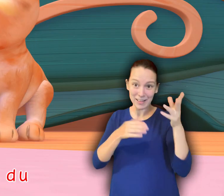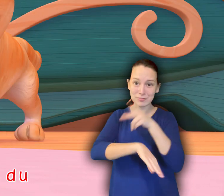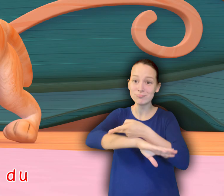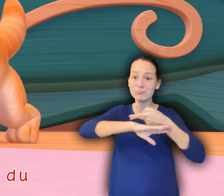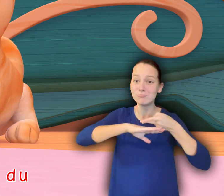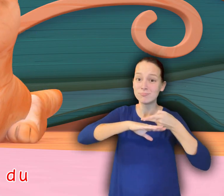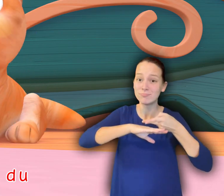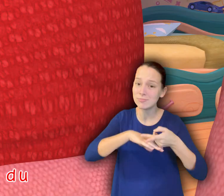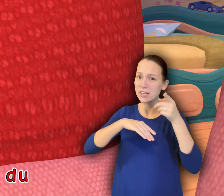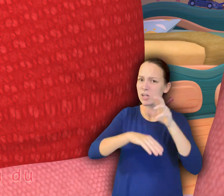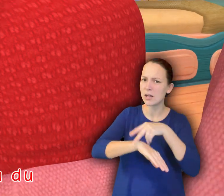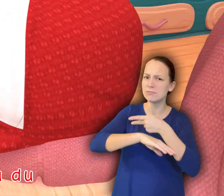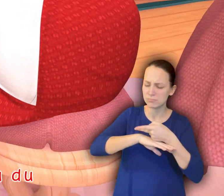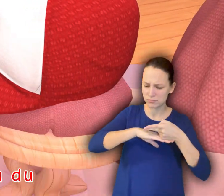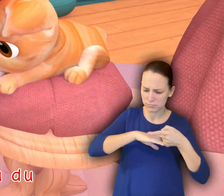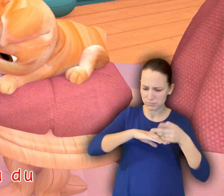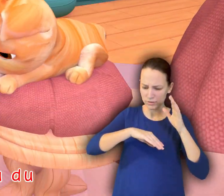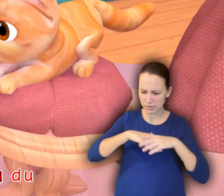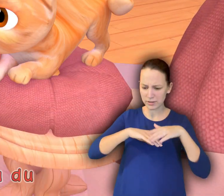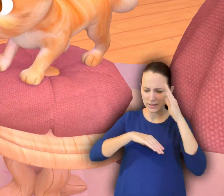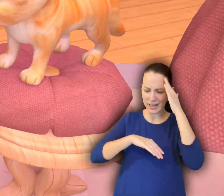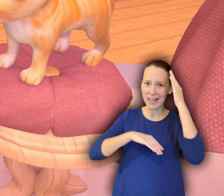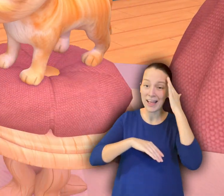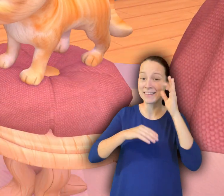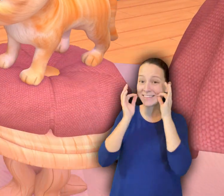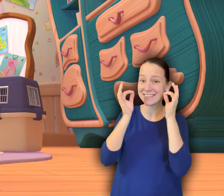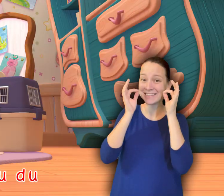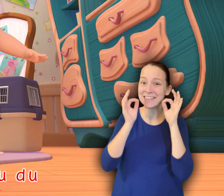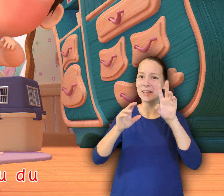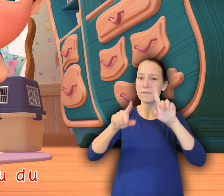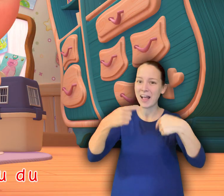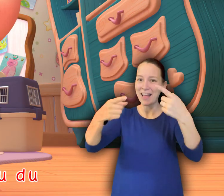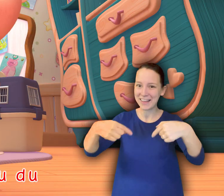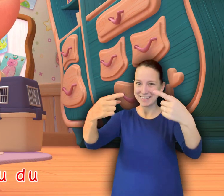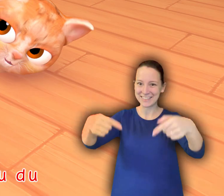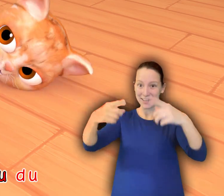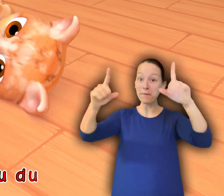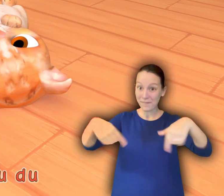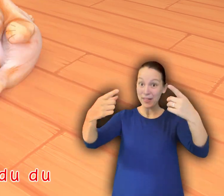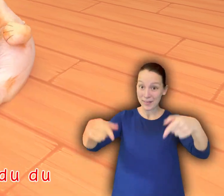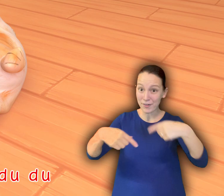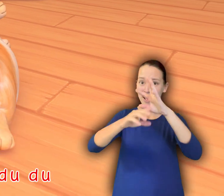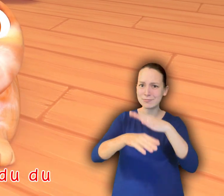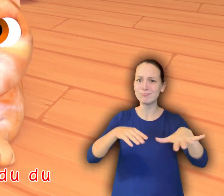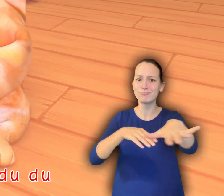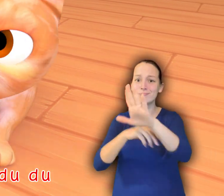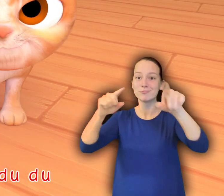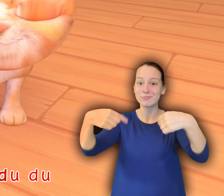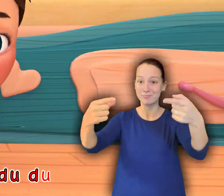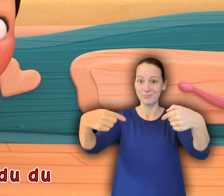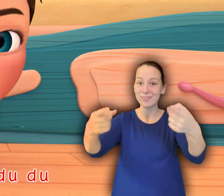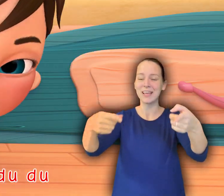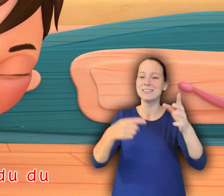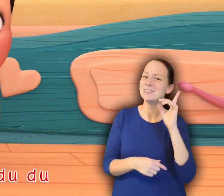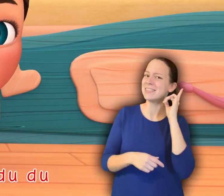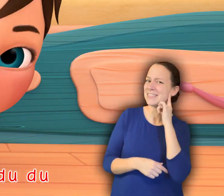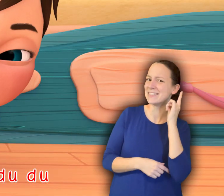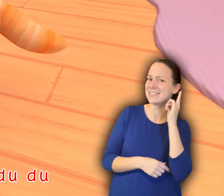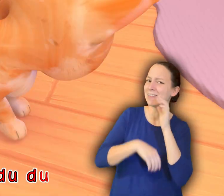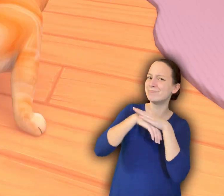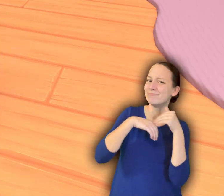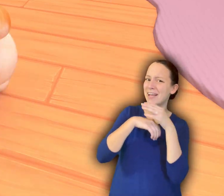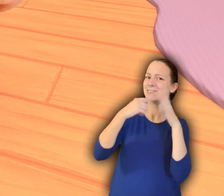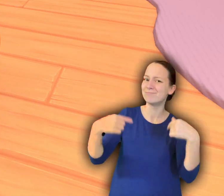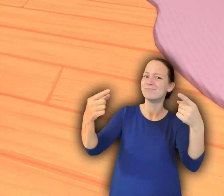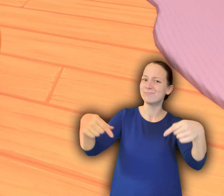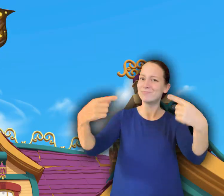back lying flat on the hat kitty cat roll around on the ground